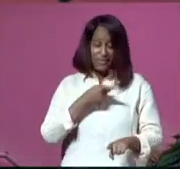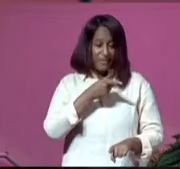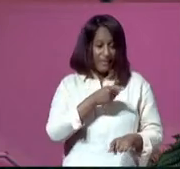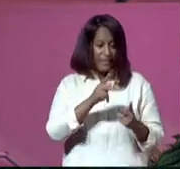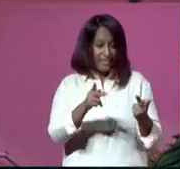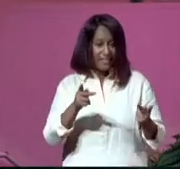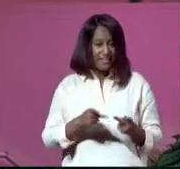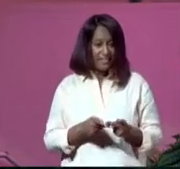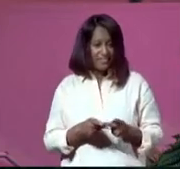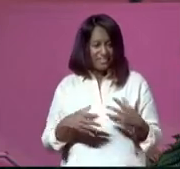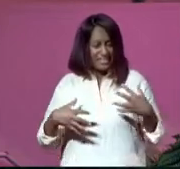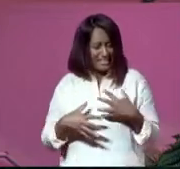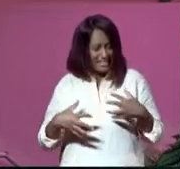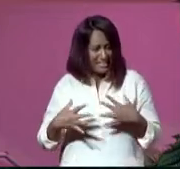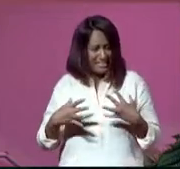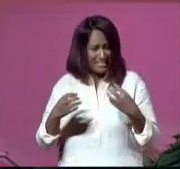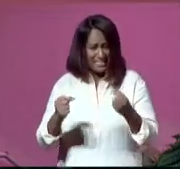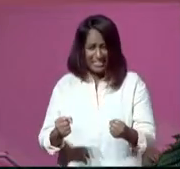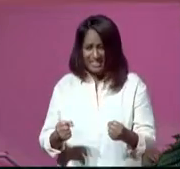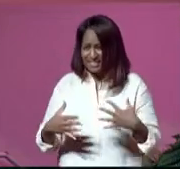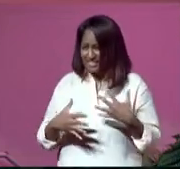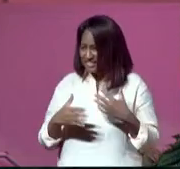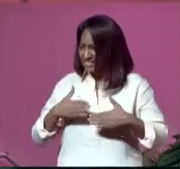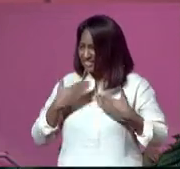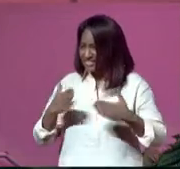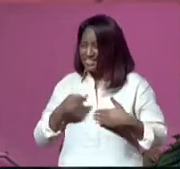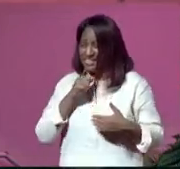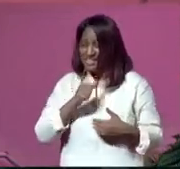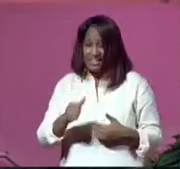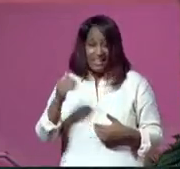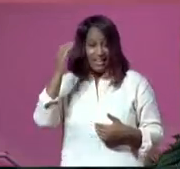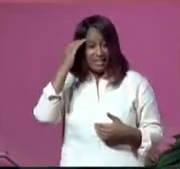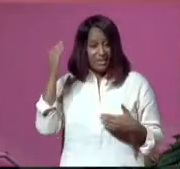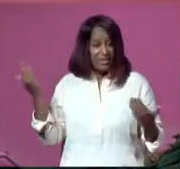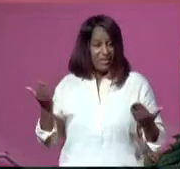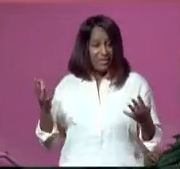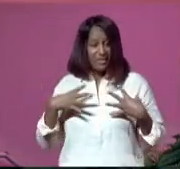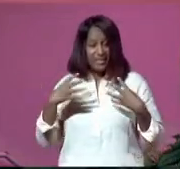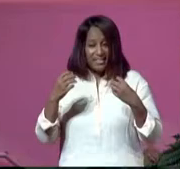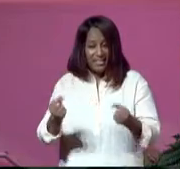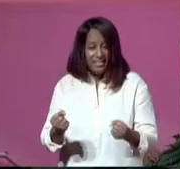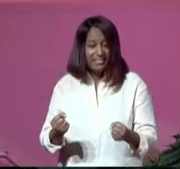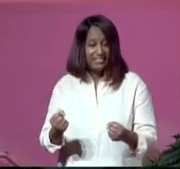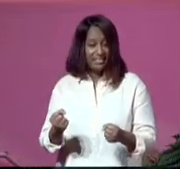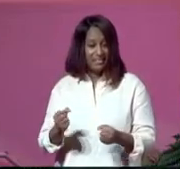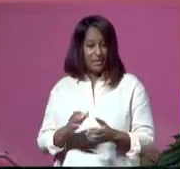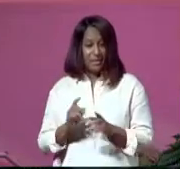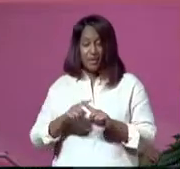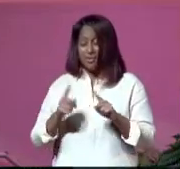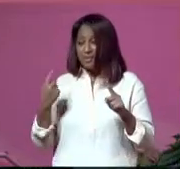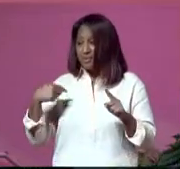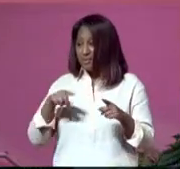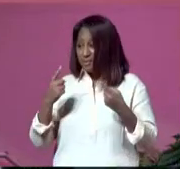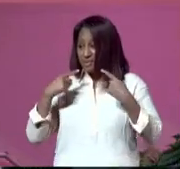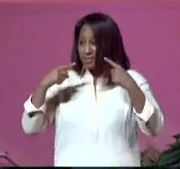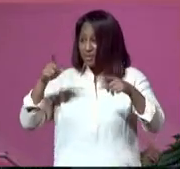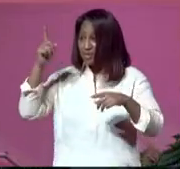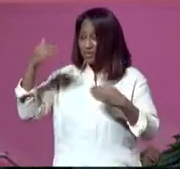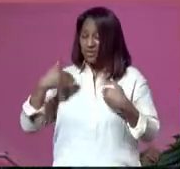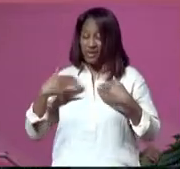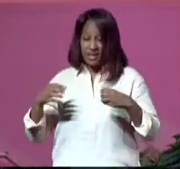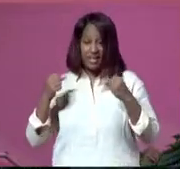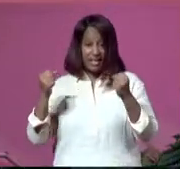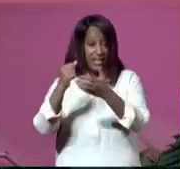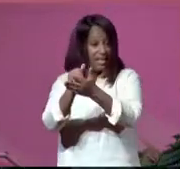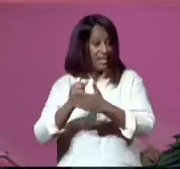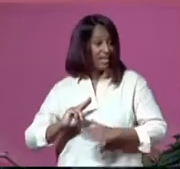they're scared to be happy because they don't know what happy looks like. But God, I declare today, you've got the power to help